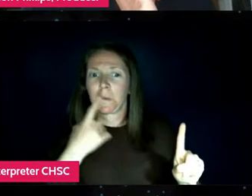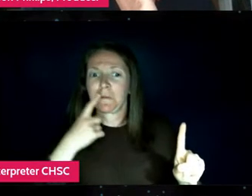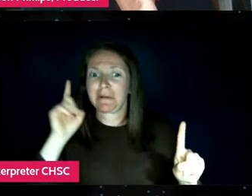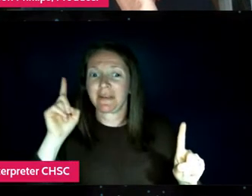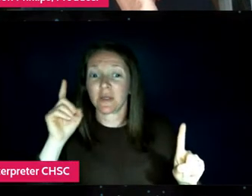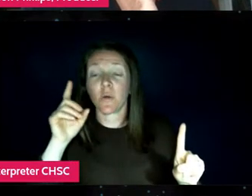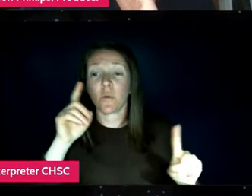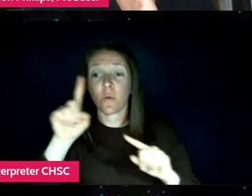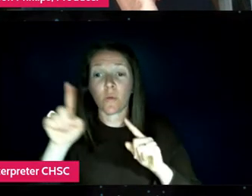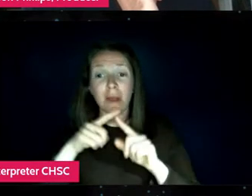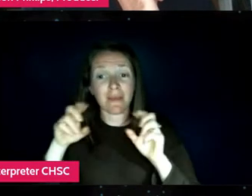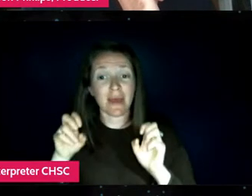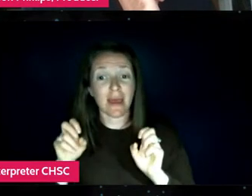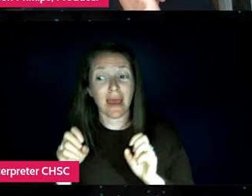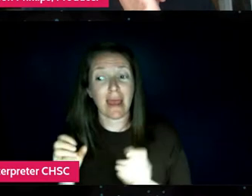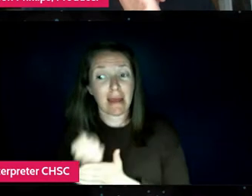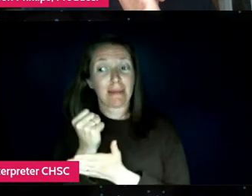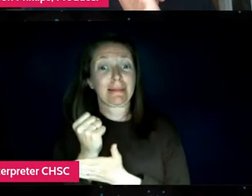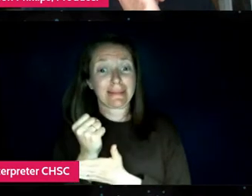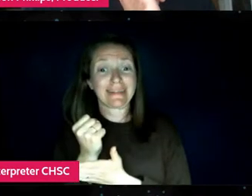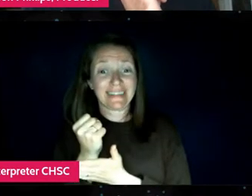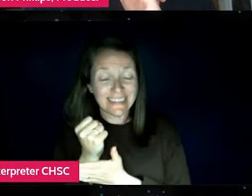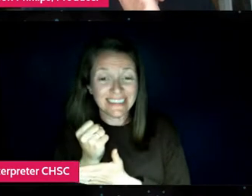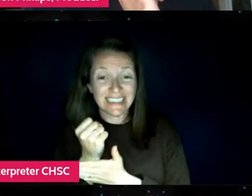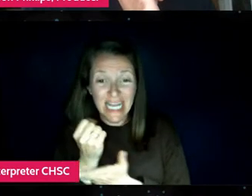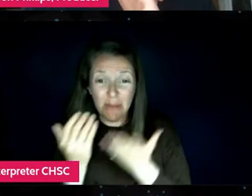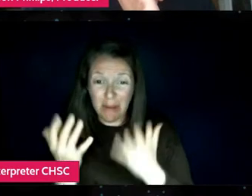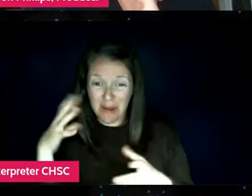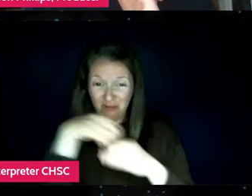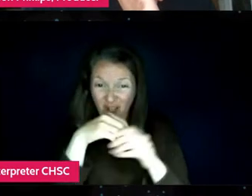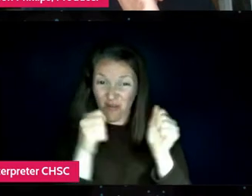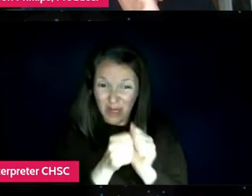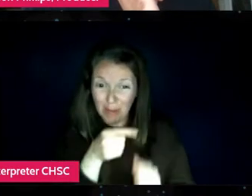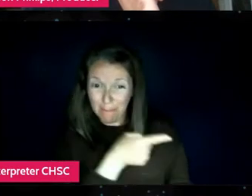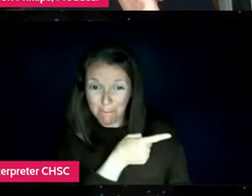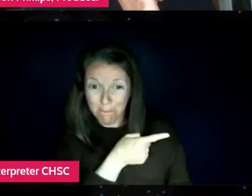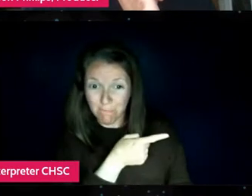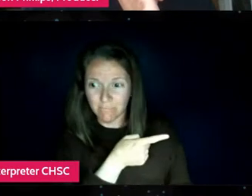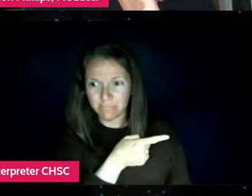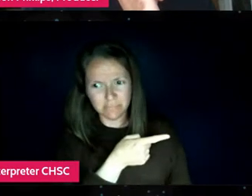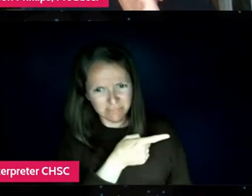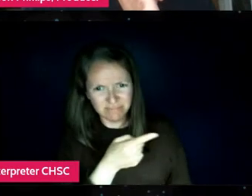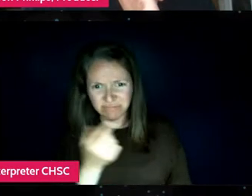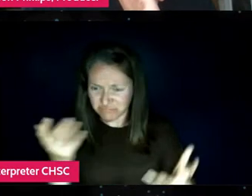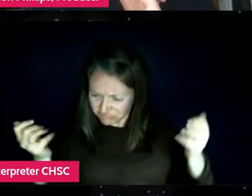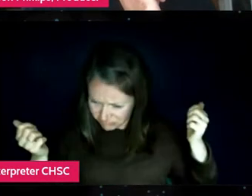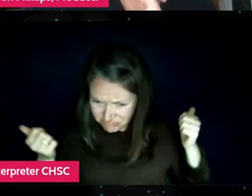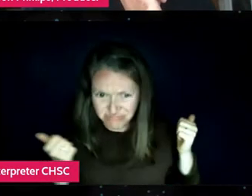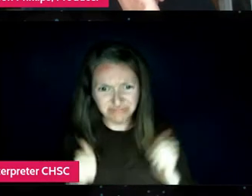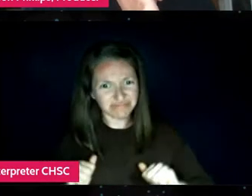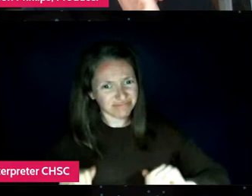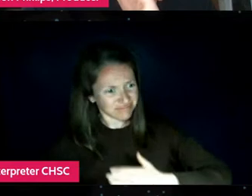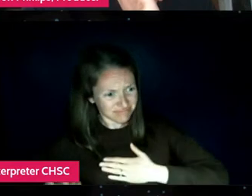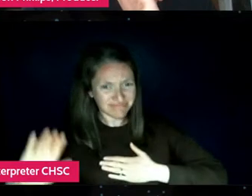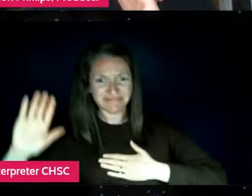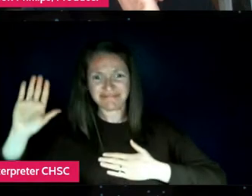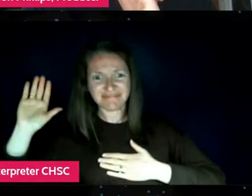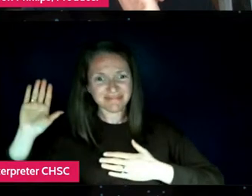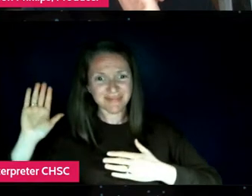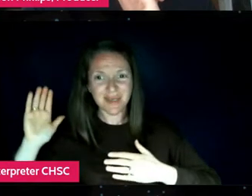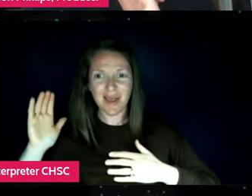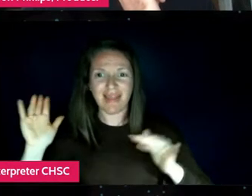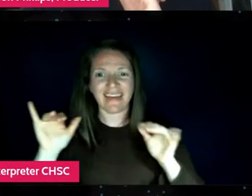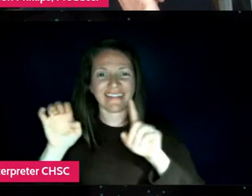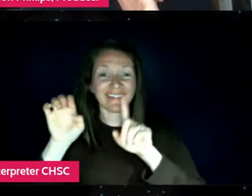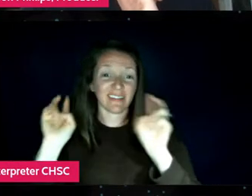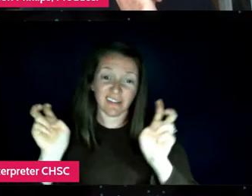for him to potentially be involved in this production, he takes a chance and he essentially gives an elevator